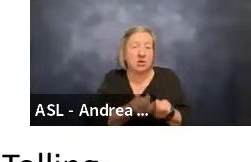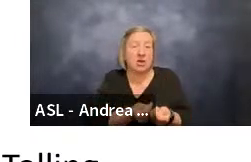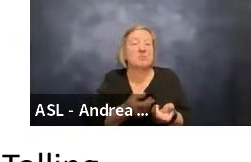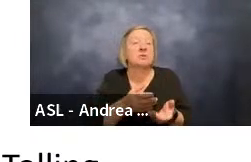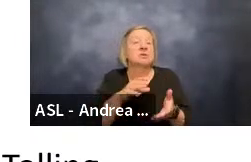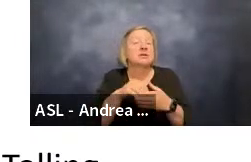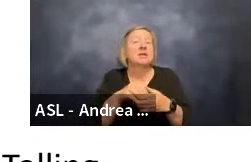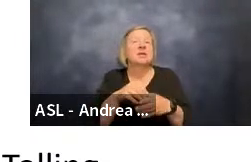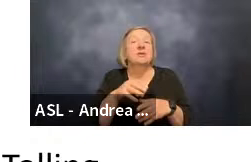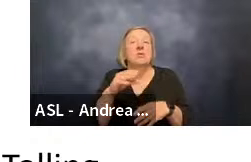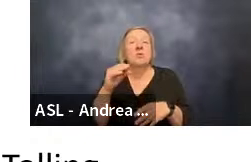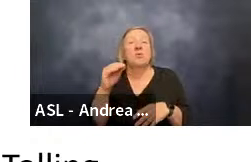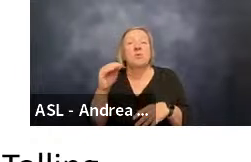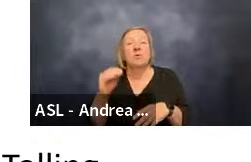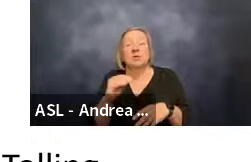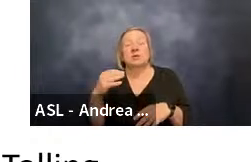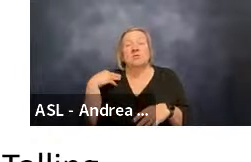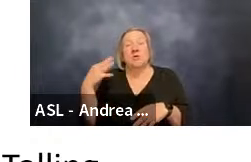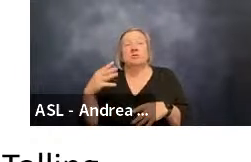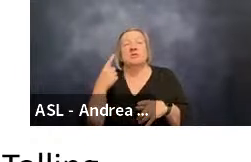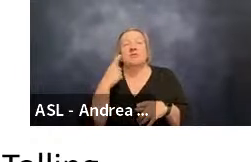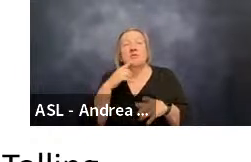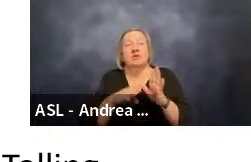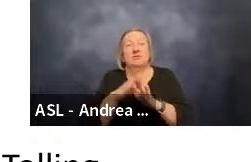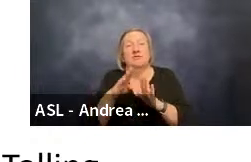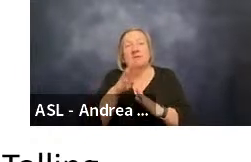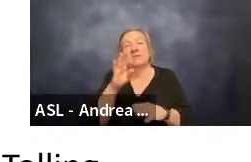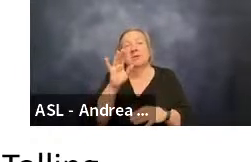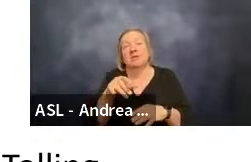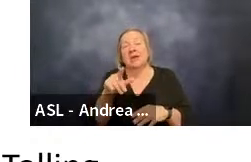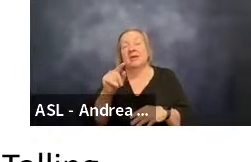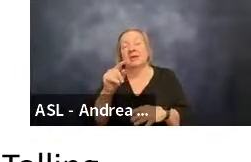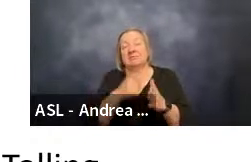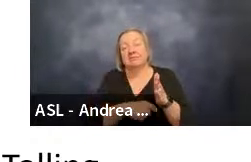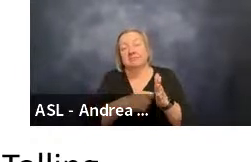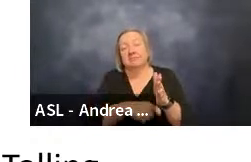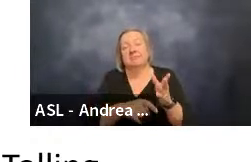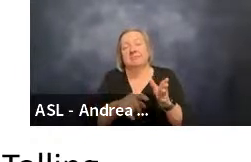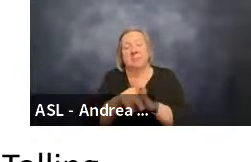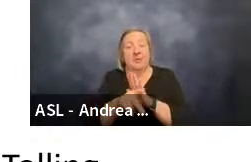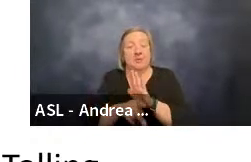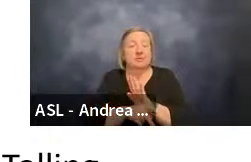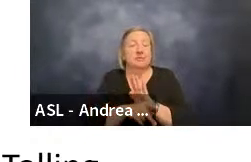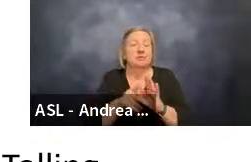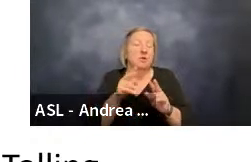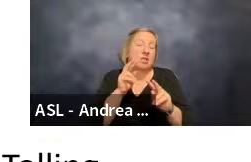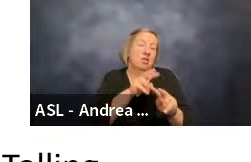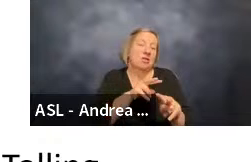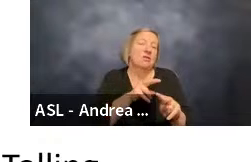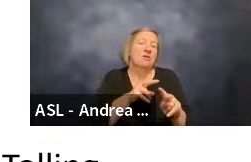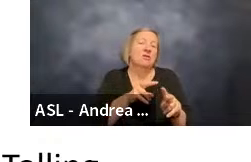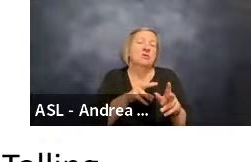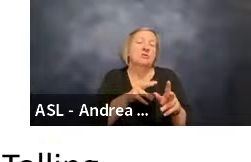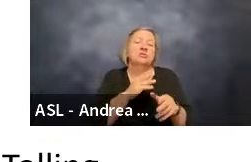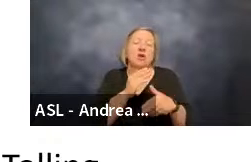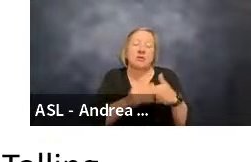and Washington on development of the toll rates and policies. And we look forward to advancing with